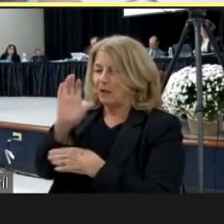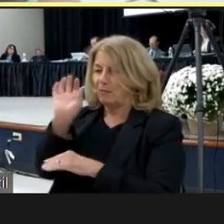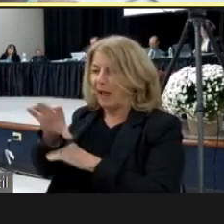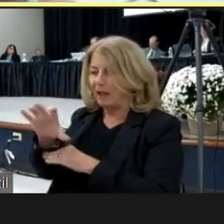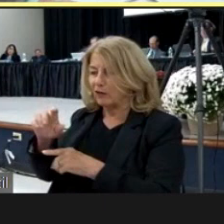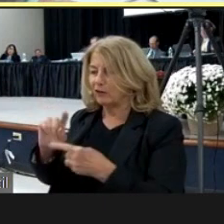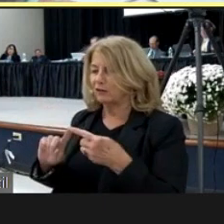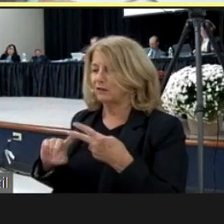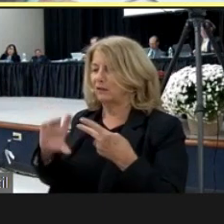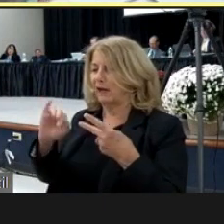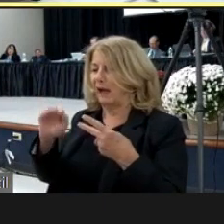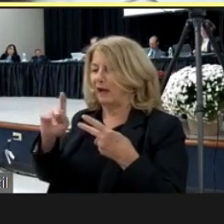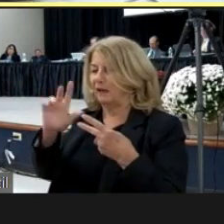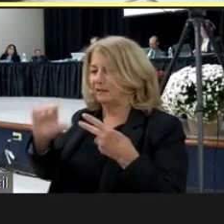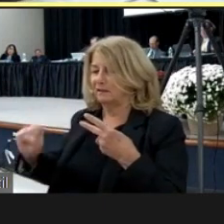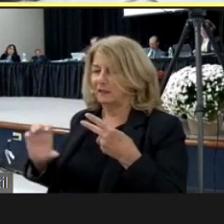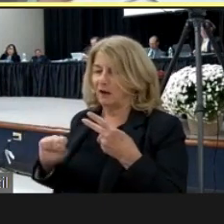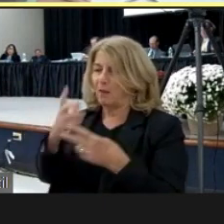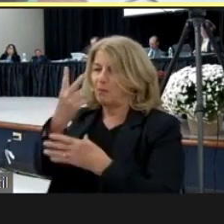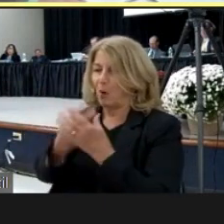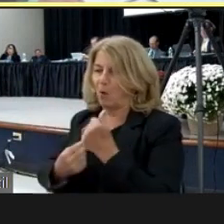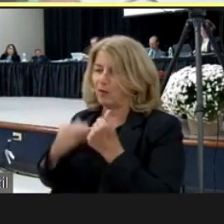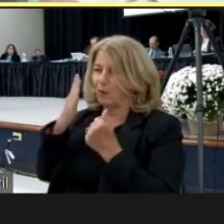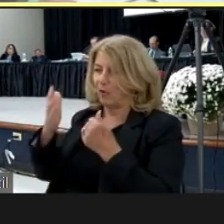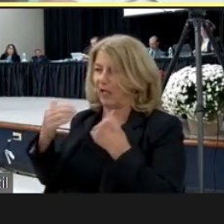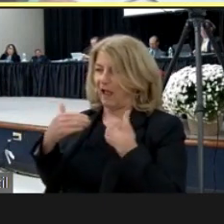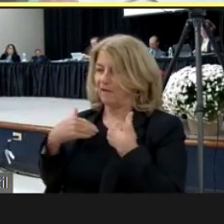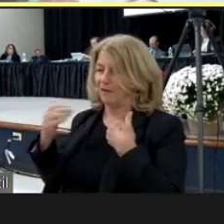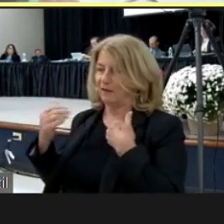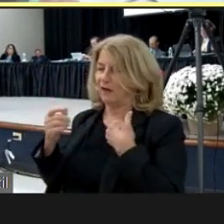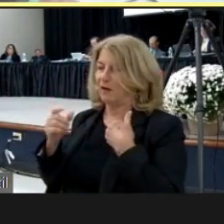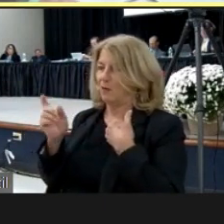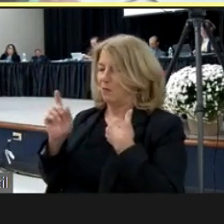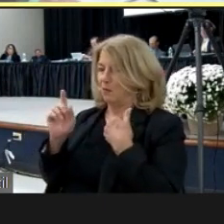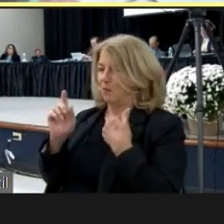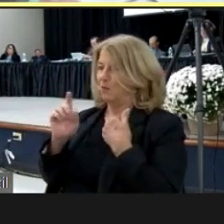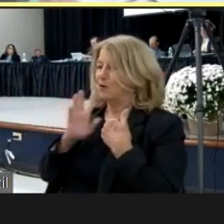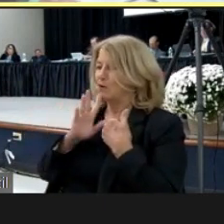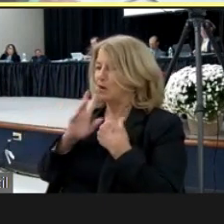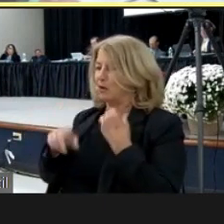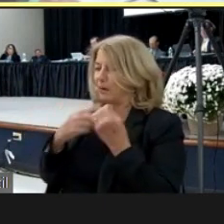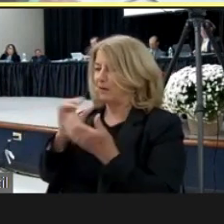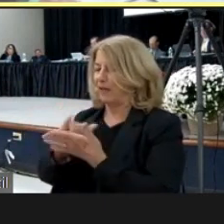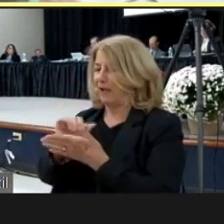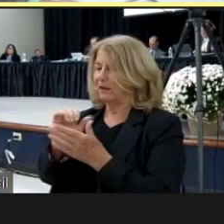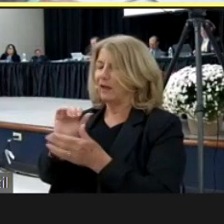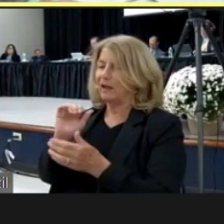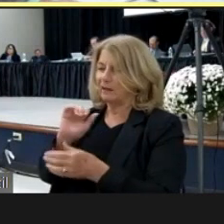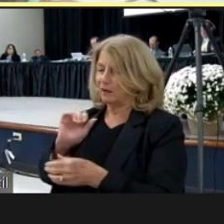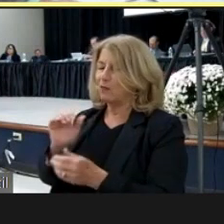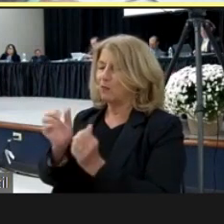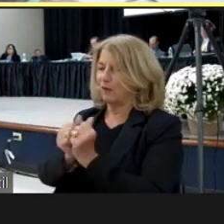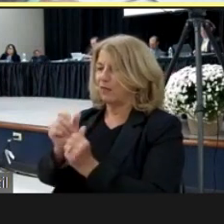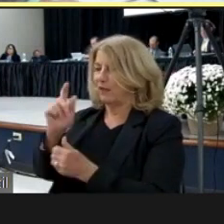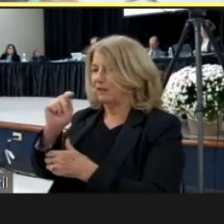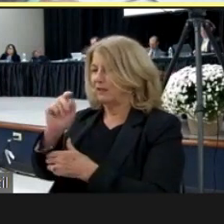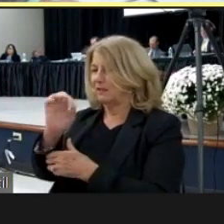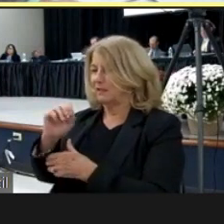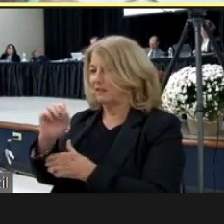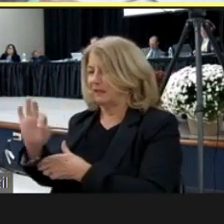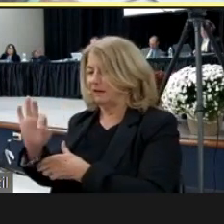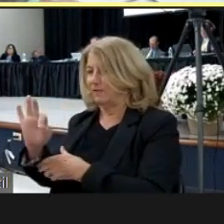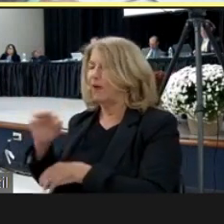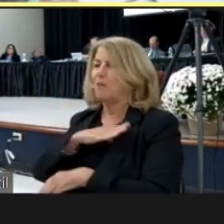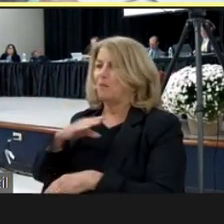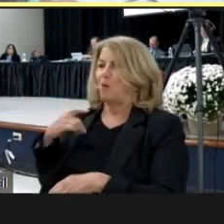documents really to accomplish and execute what we talked about today with TIF board. And then we are planning a debt sale in March of